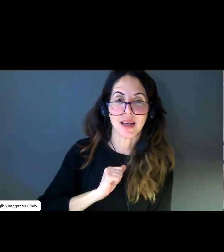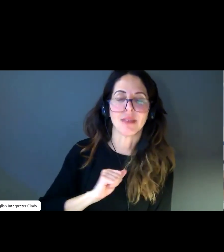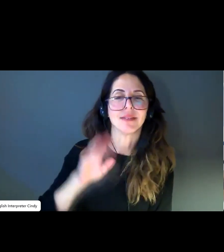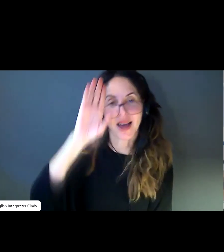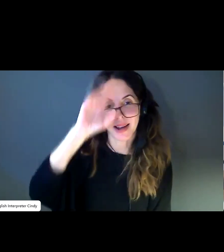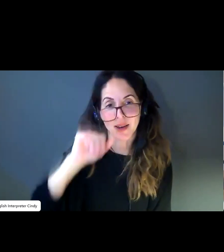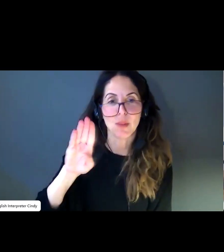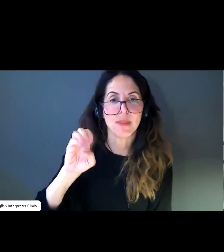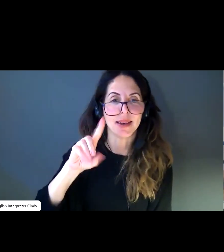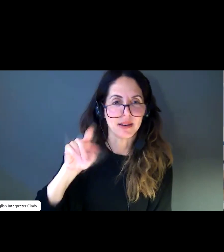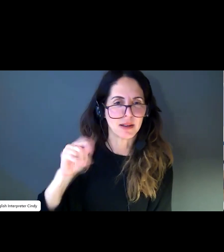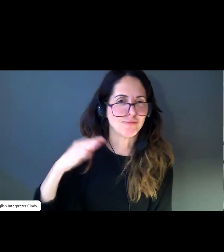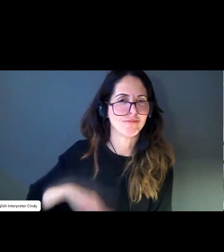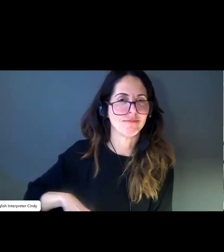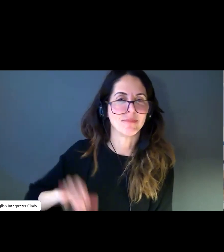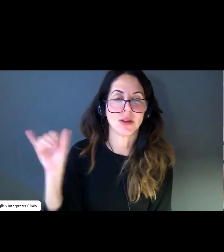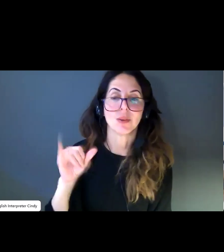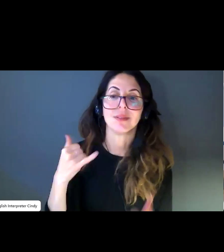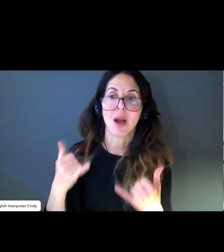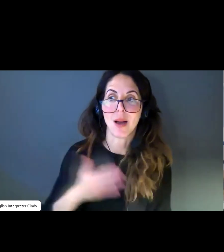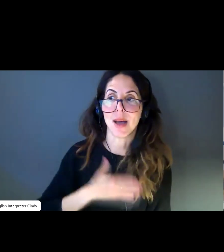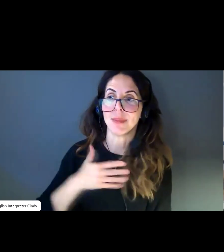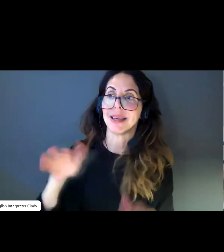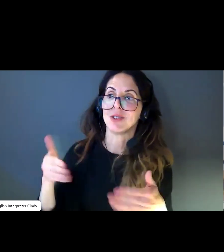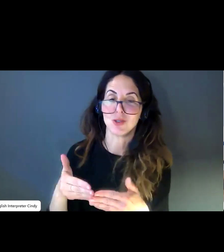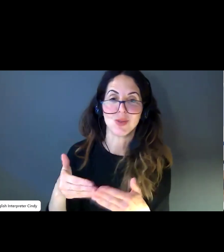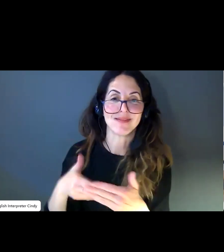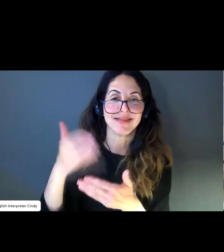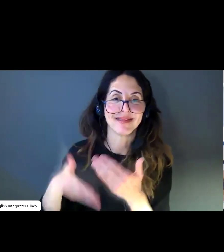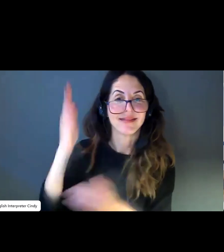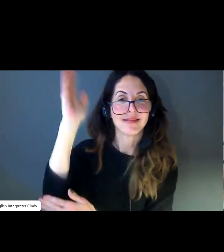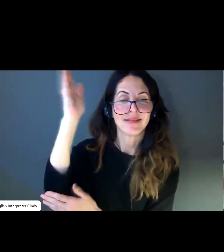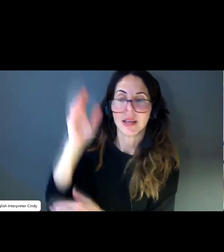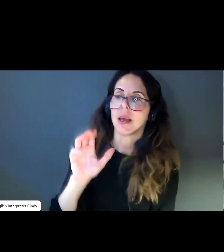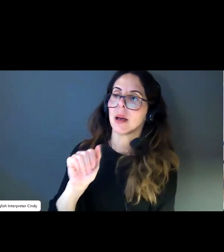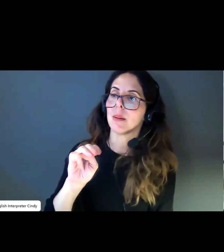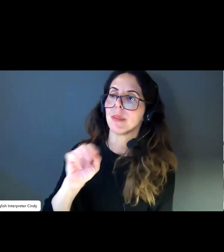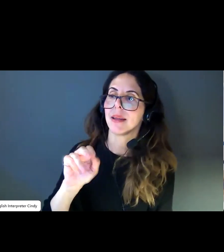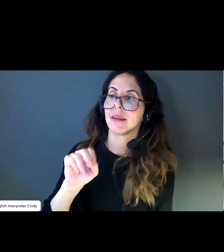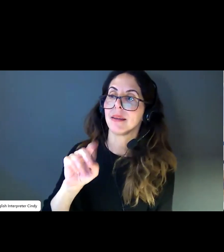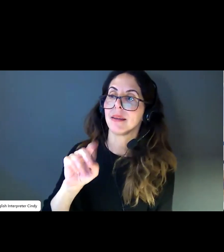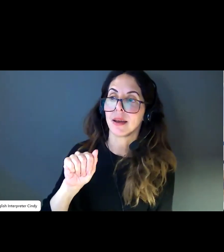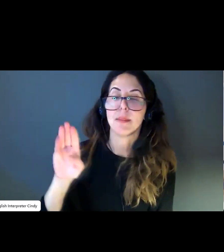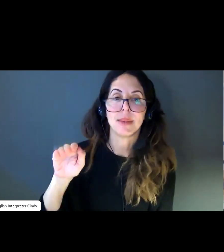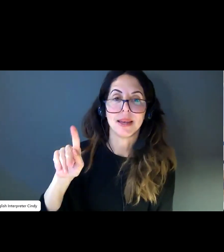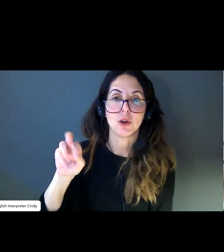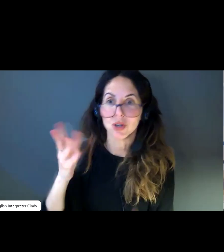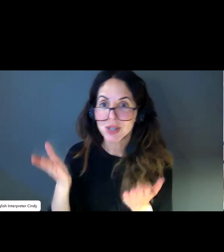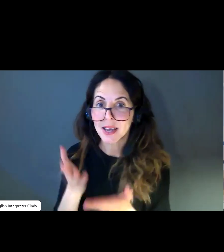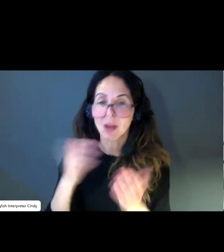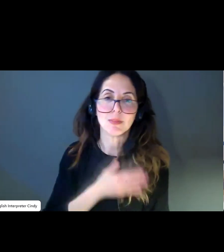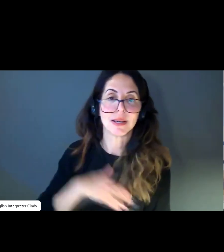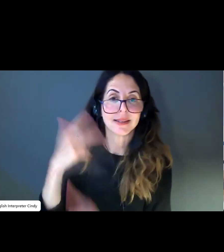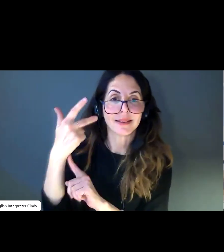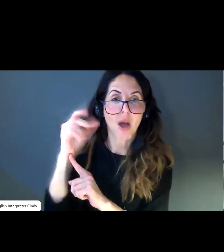just saying. So it gives me great pleasure to introduce our next speaker, Amanda Bitter, and I know she's here. So I'm just going to ask her to turn